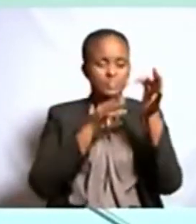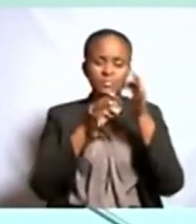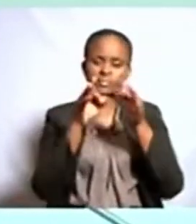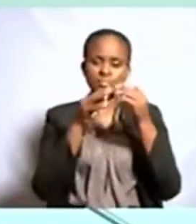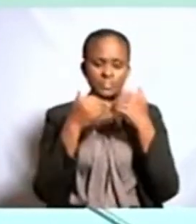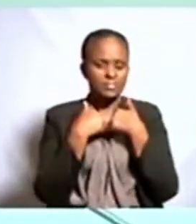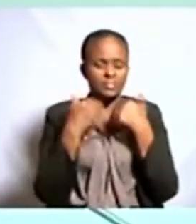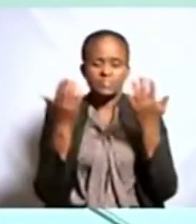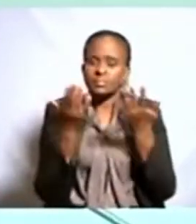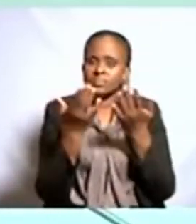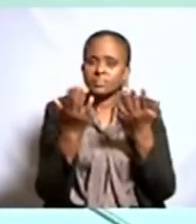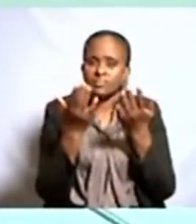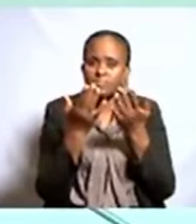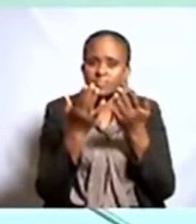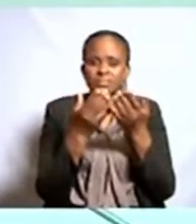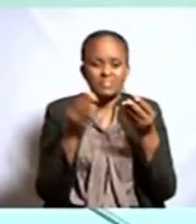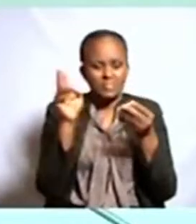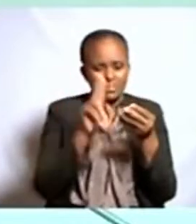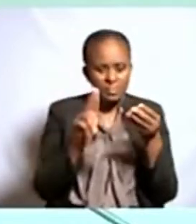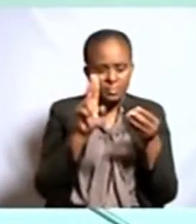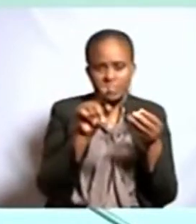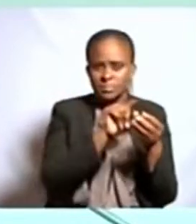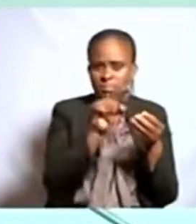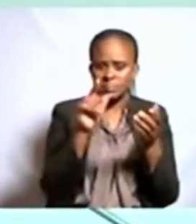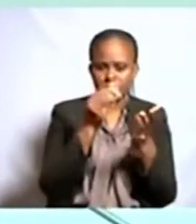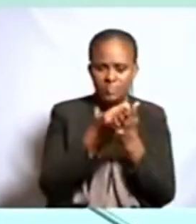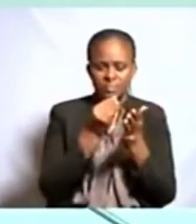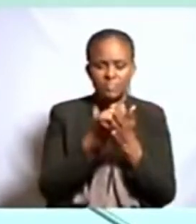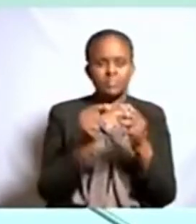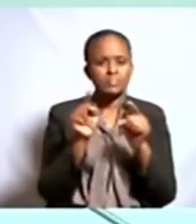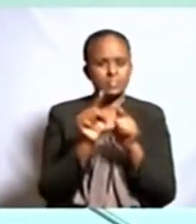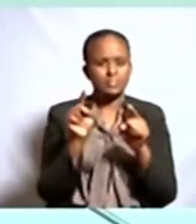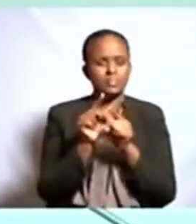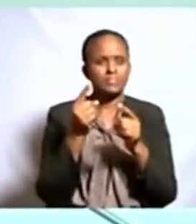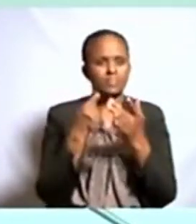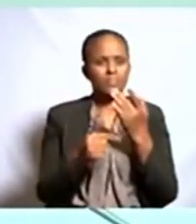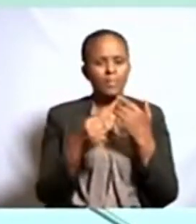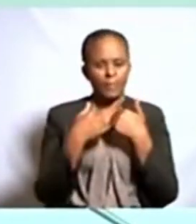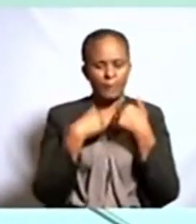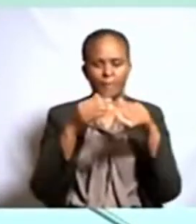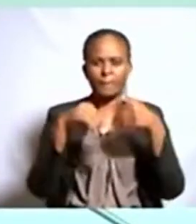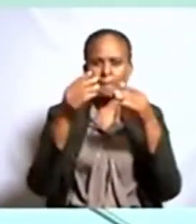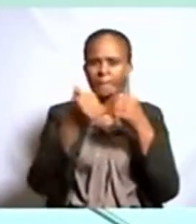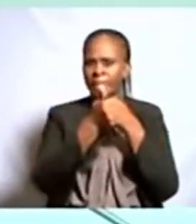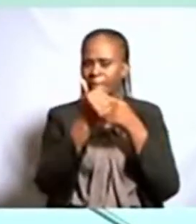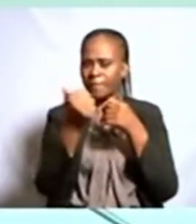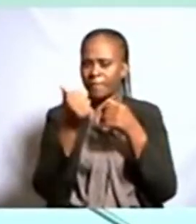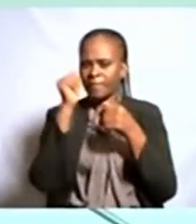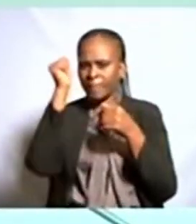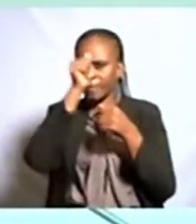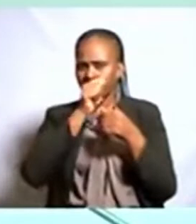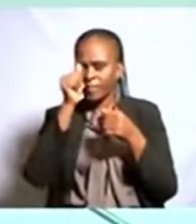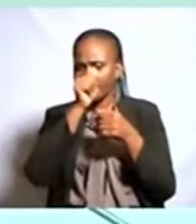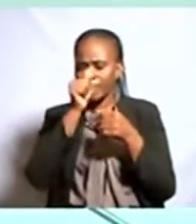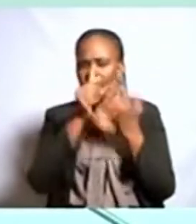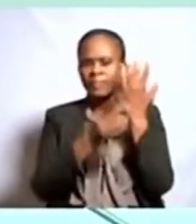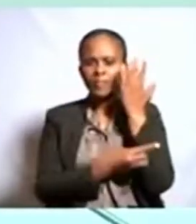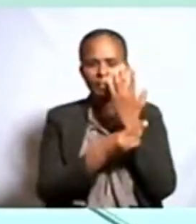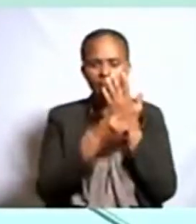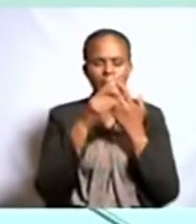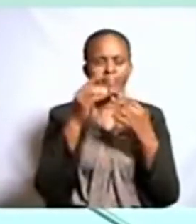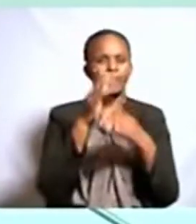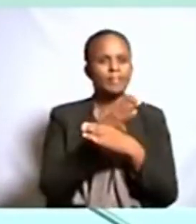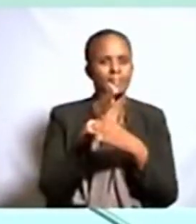no expenditure on this contract. That's as given NAB African Enterprise Limited,